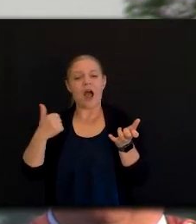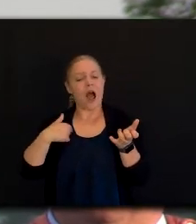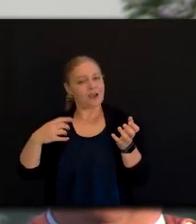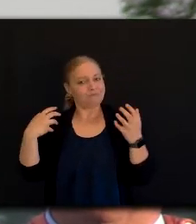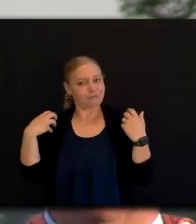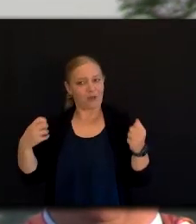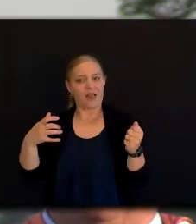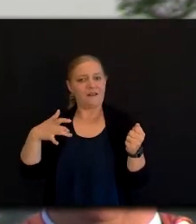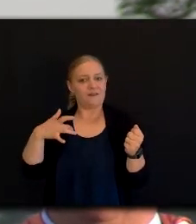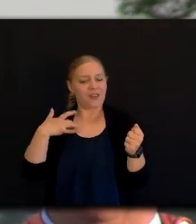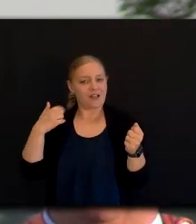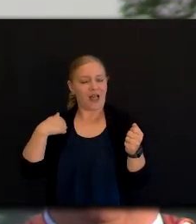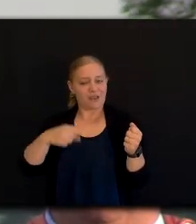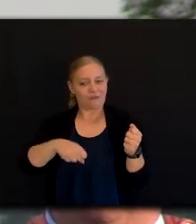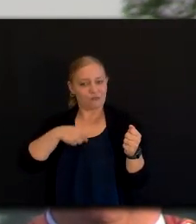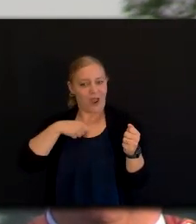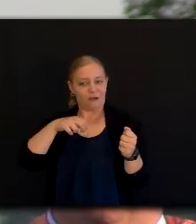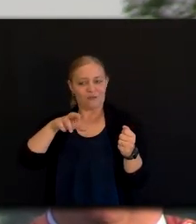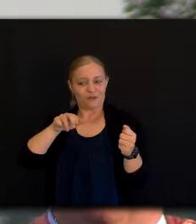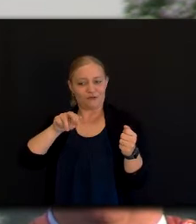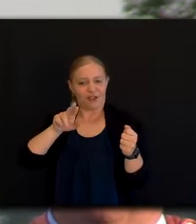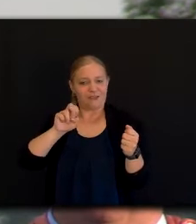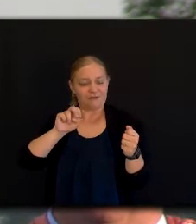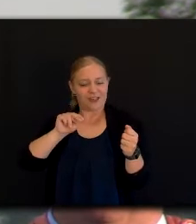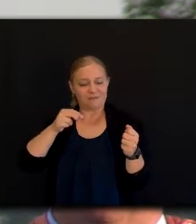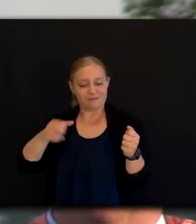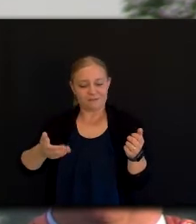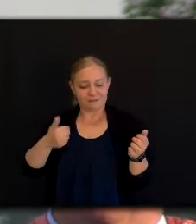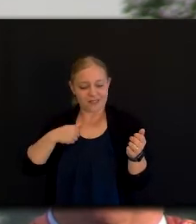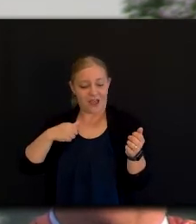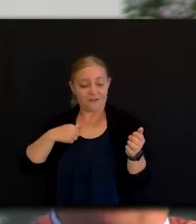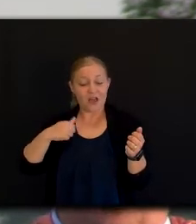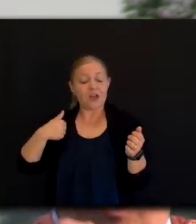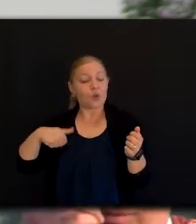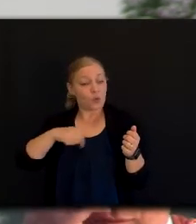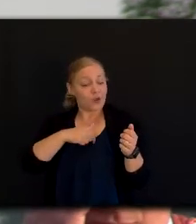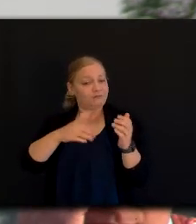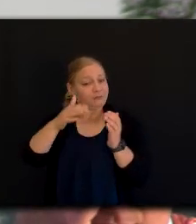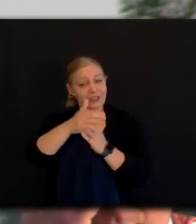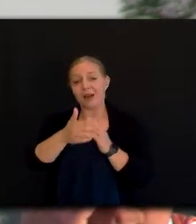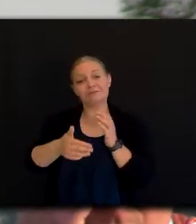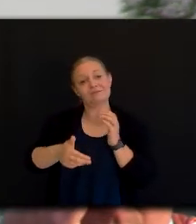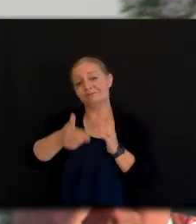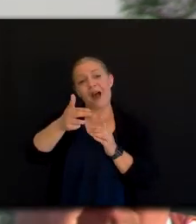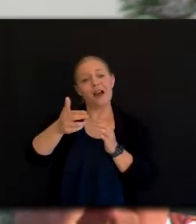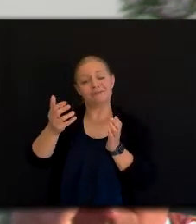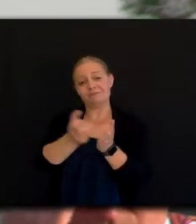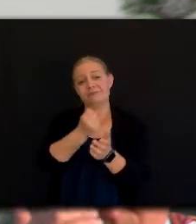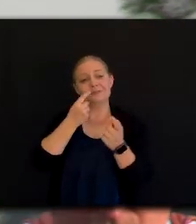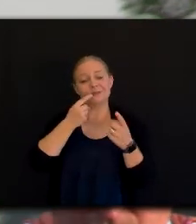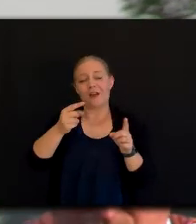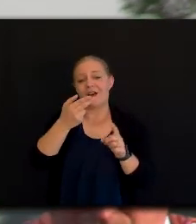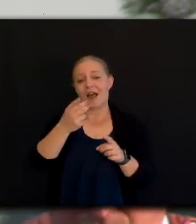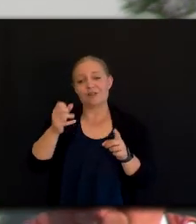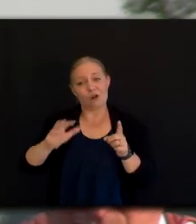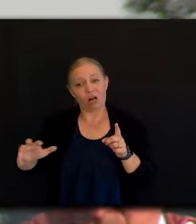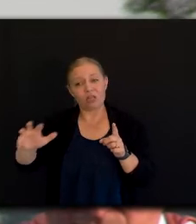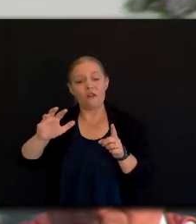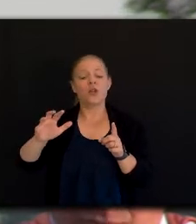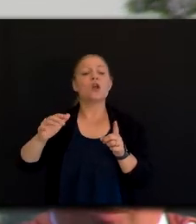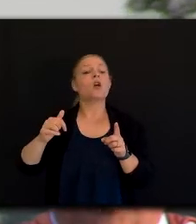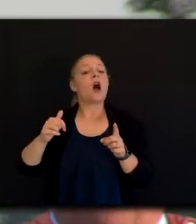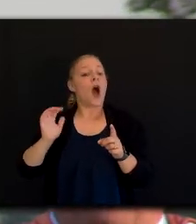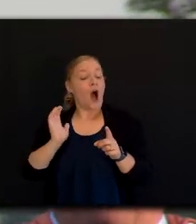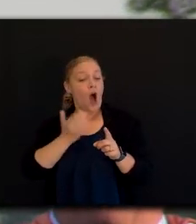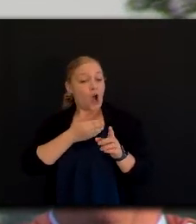am proud to be a Raven. We are one of the highest achieving high schools in our area, and this is due to how our peers and our